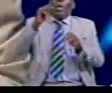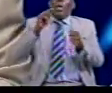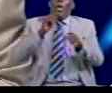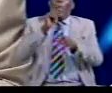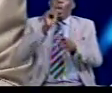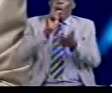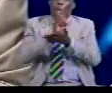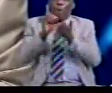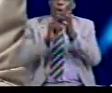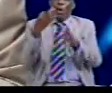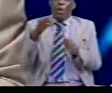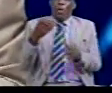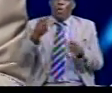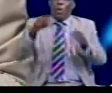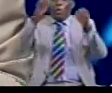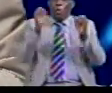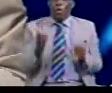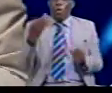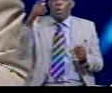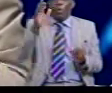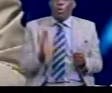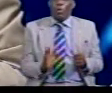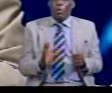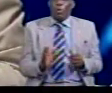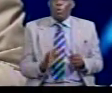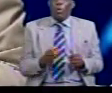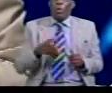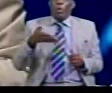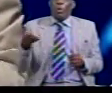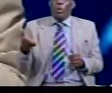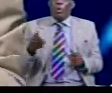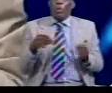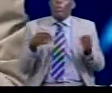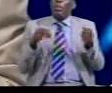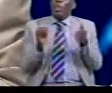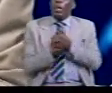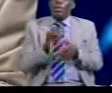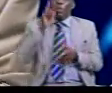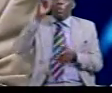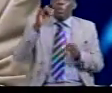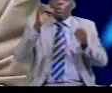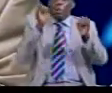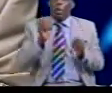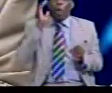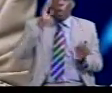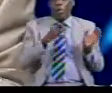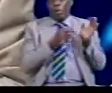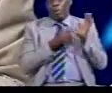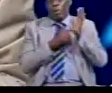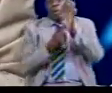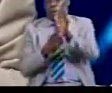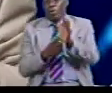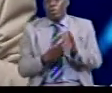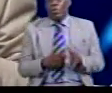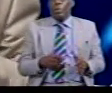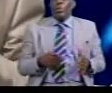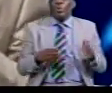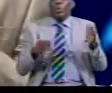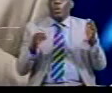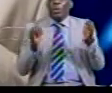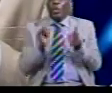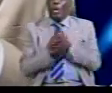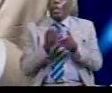Sa puissance doit agir. His power will manifest. Sa gloire doit éclater en ce jour. His glory